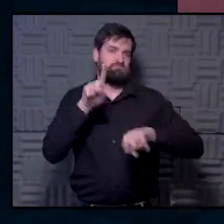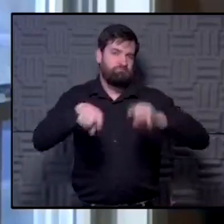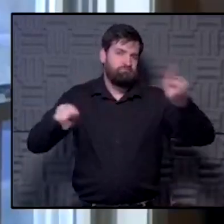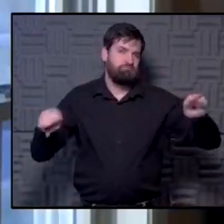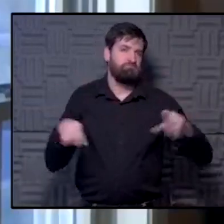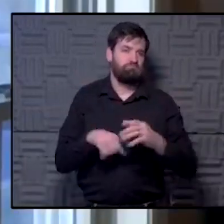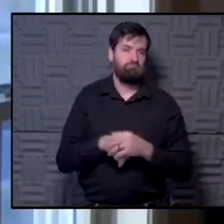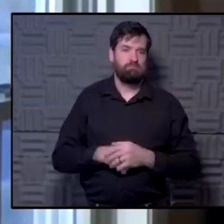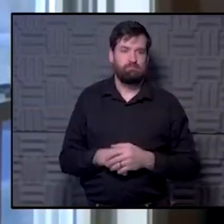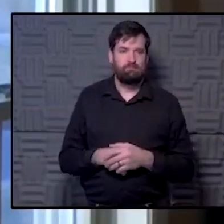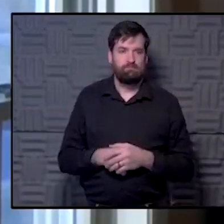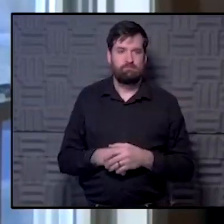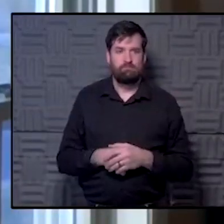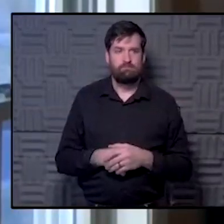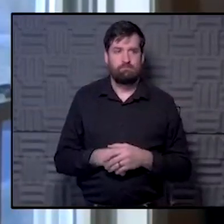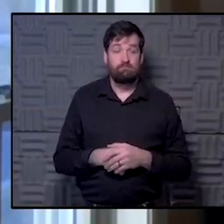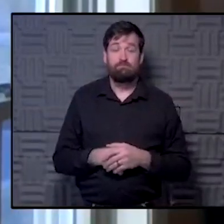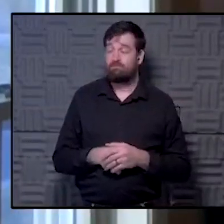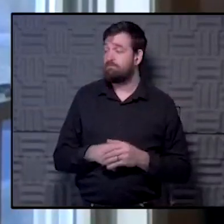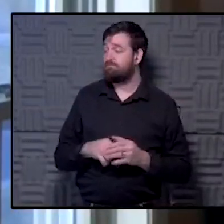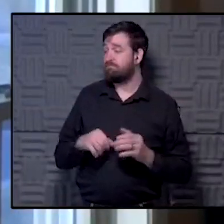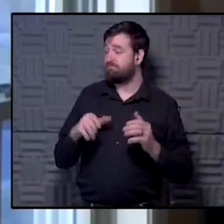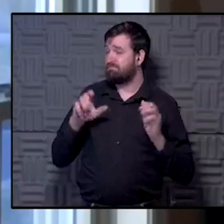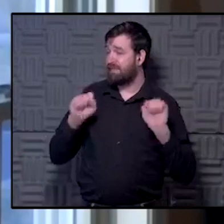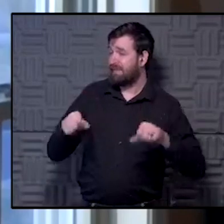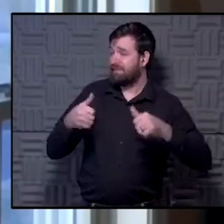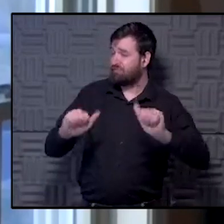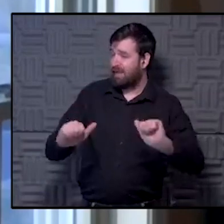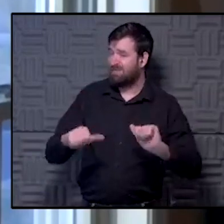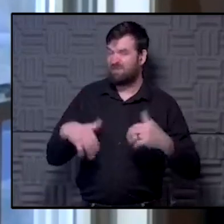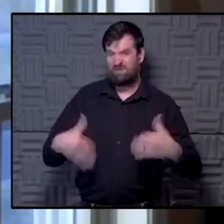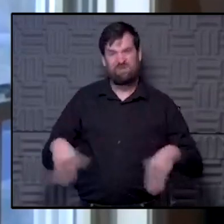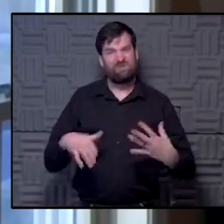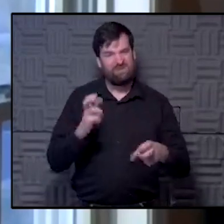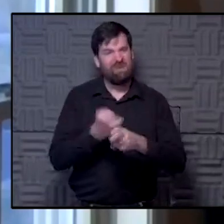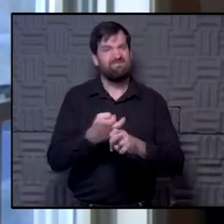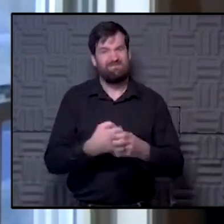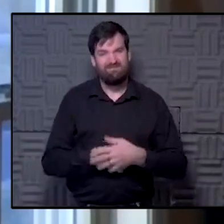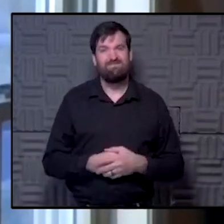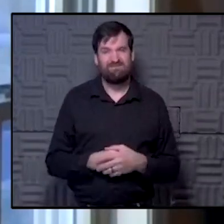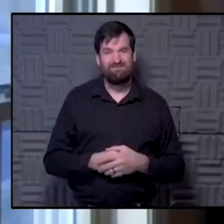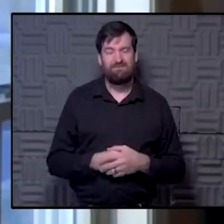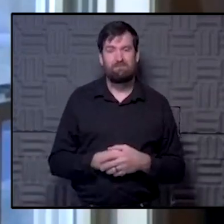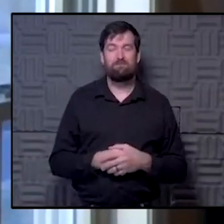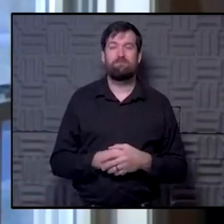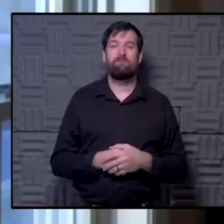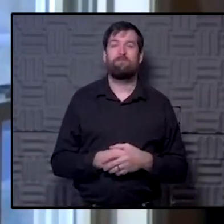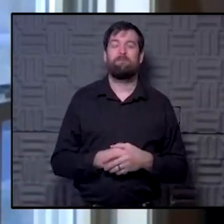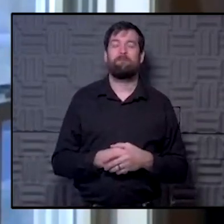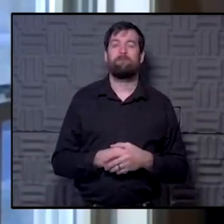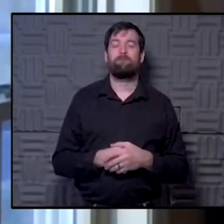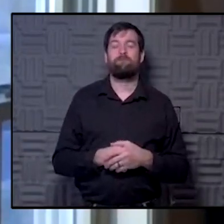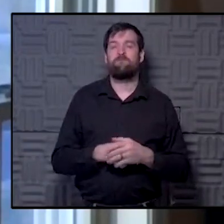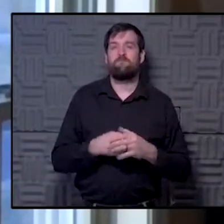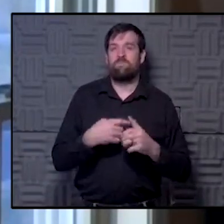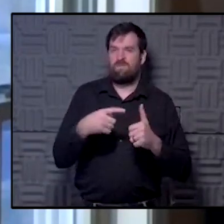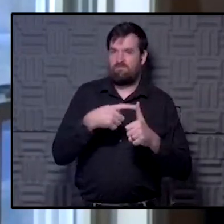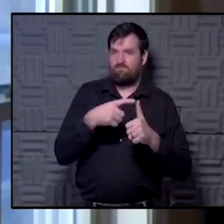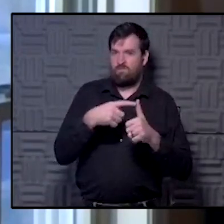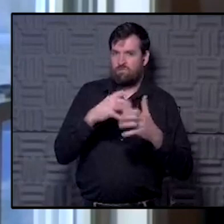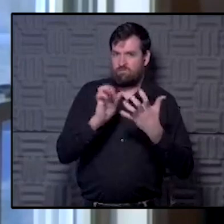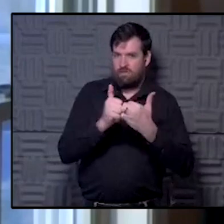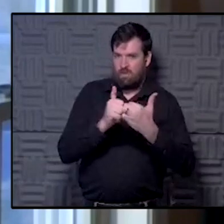plans. I can try. It's a hard one. So just let me review sort of how this